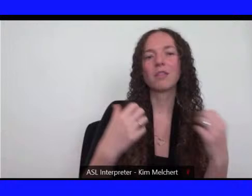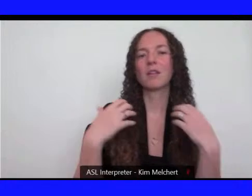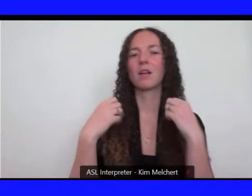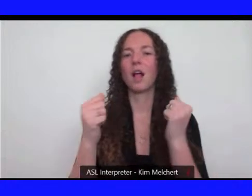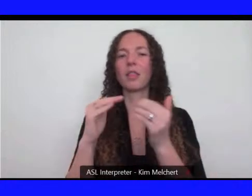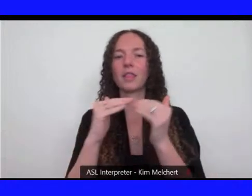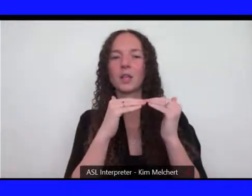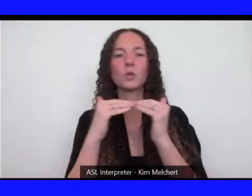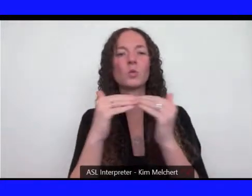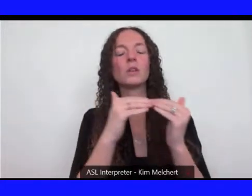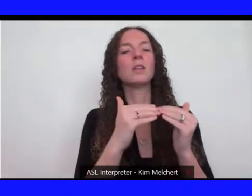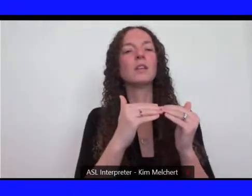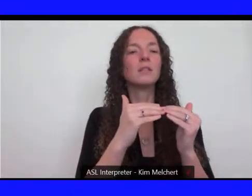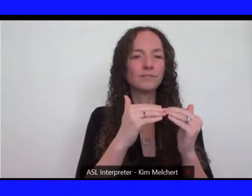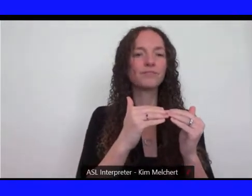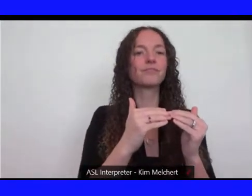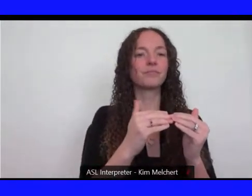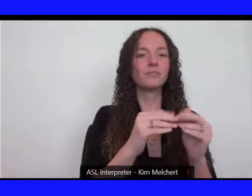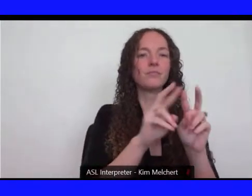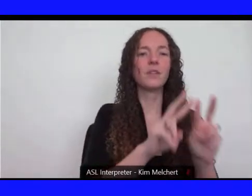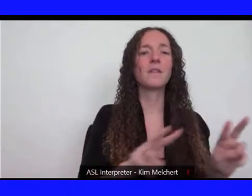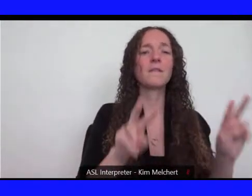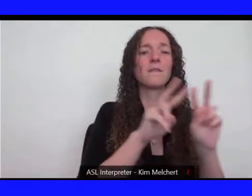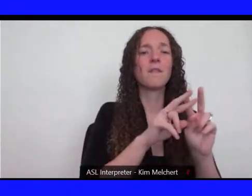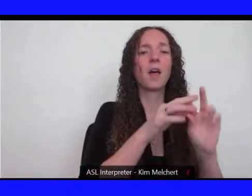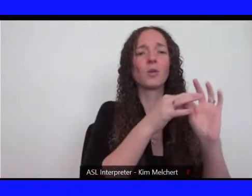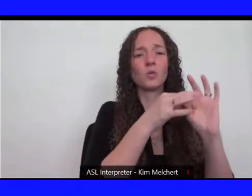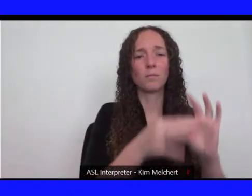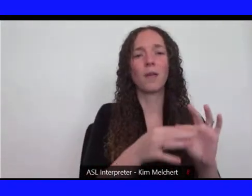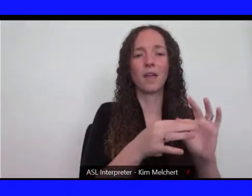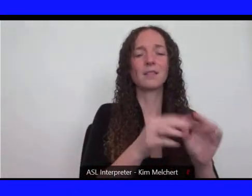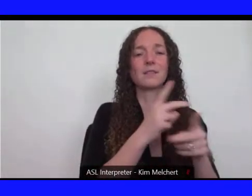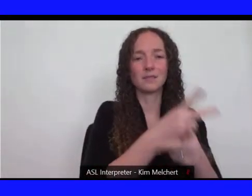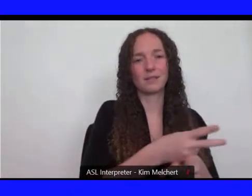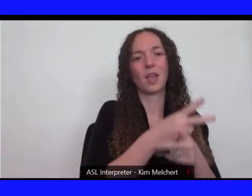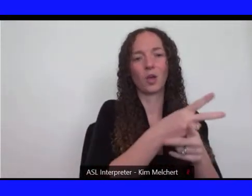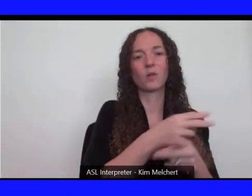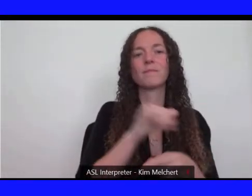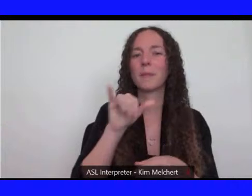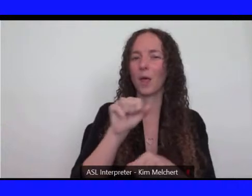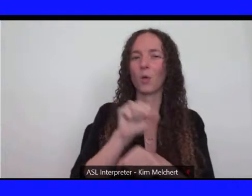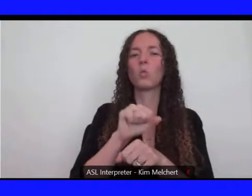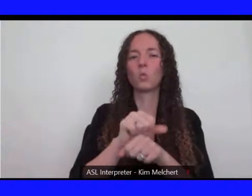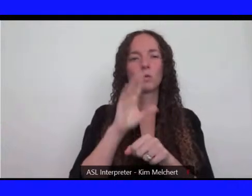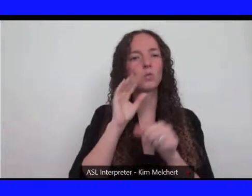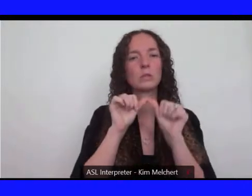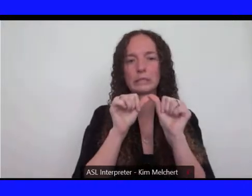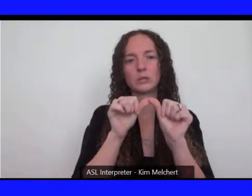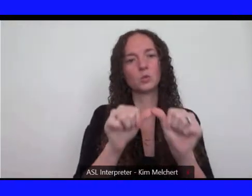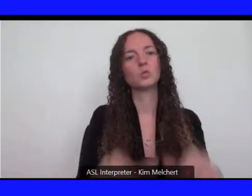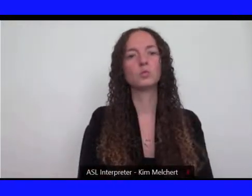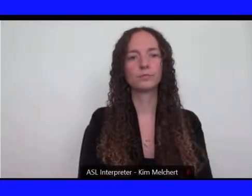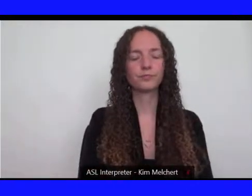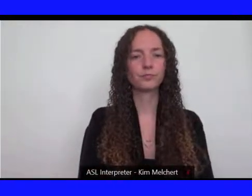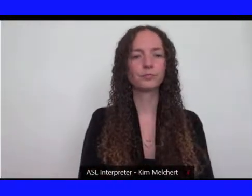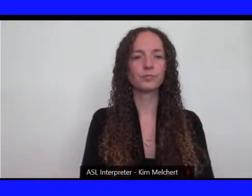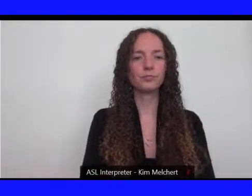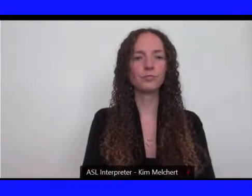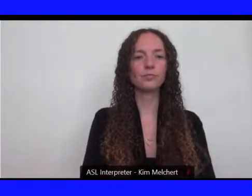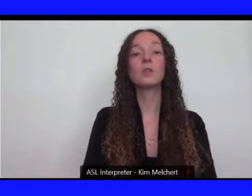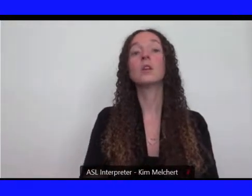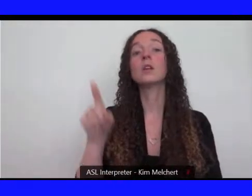healthcare workforce, a number of other areas that are near and dear to her, dear to us. So we thank her for that very important kickoff.